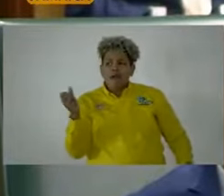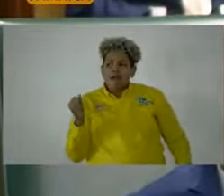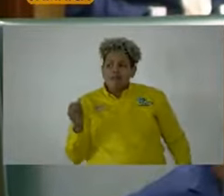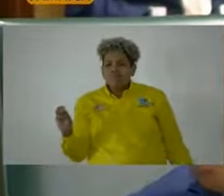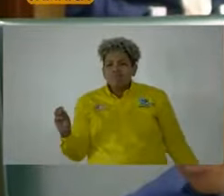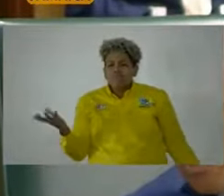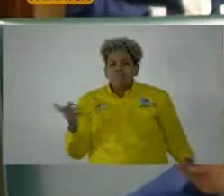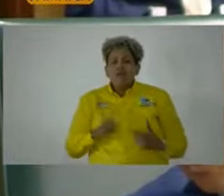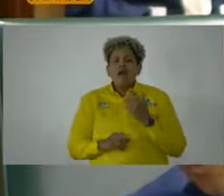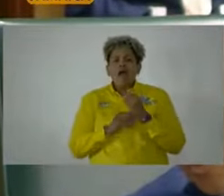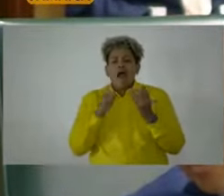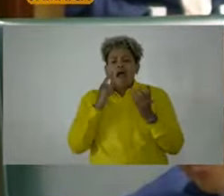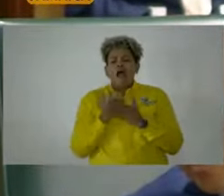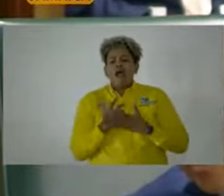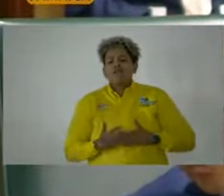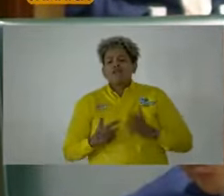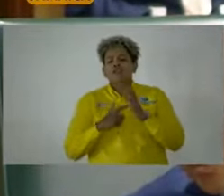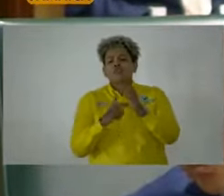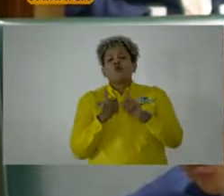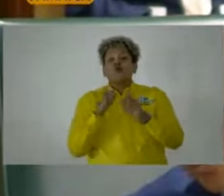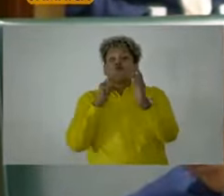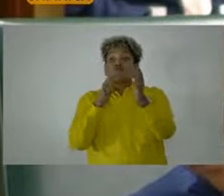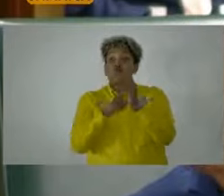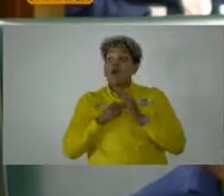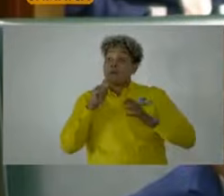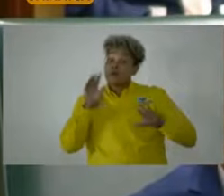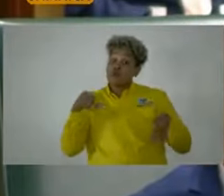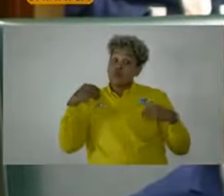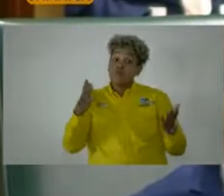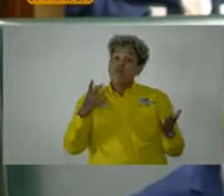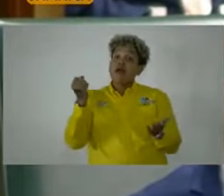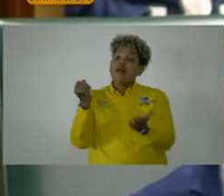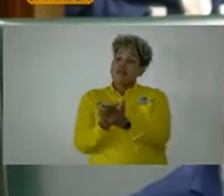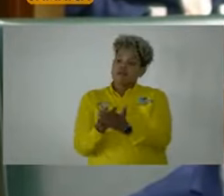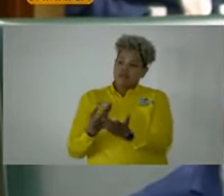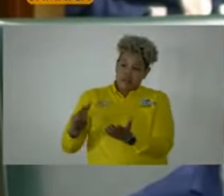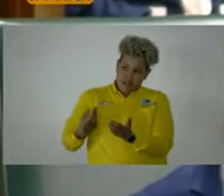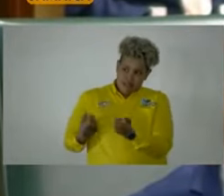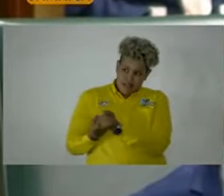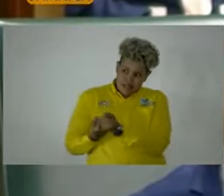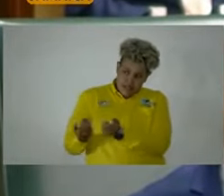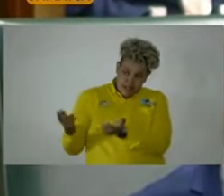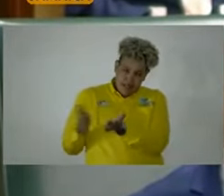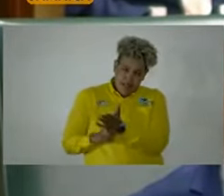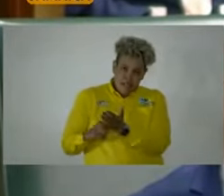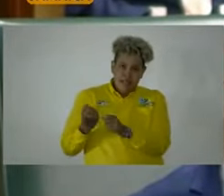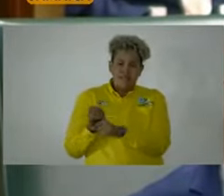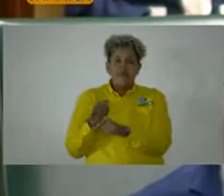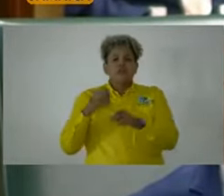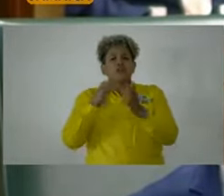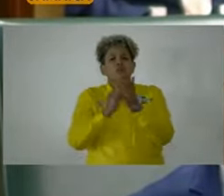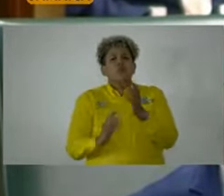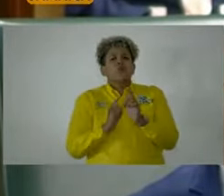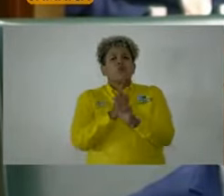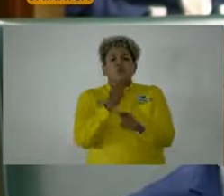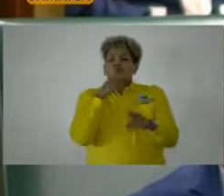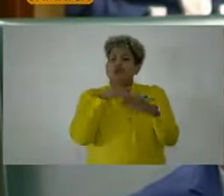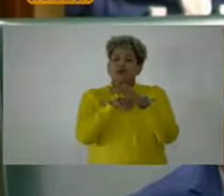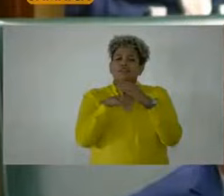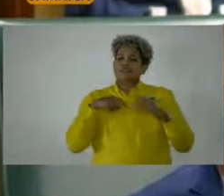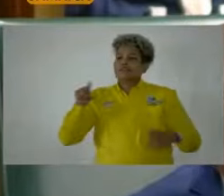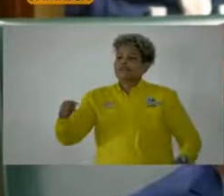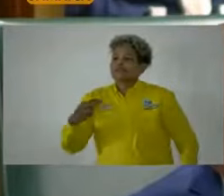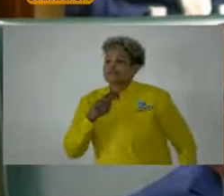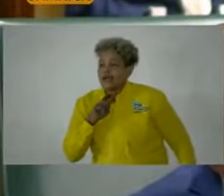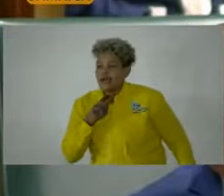things, and there was evidence to show that the requirement to provide guarantors made student loans inaccessible to many